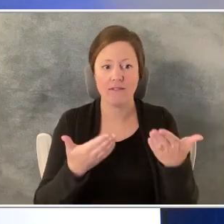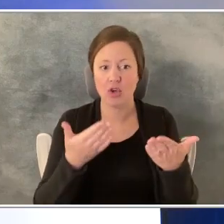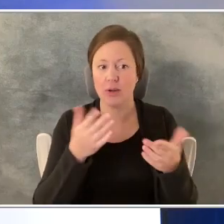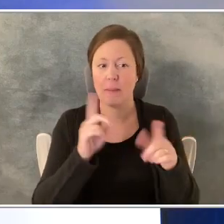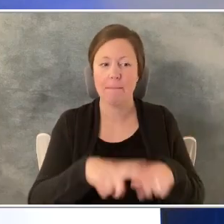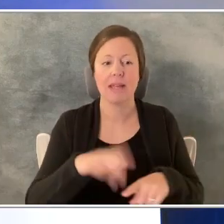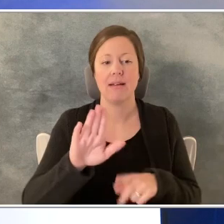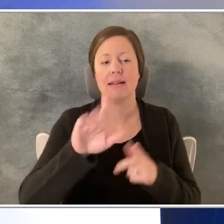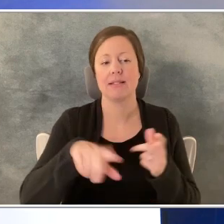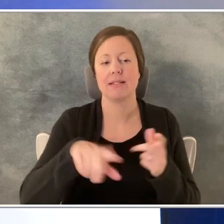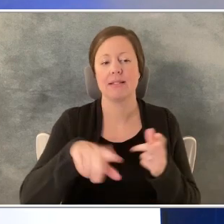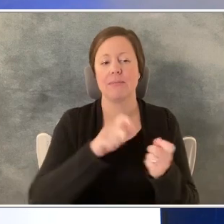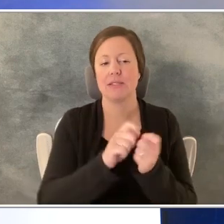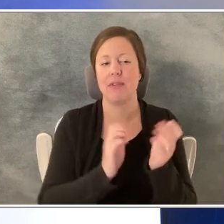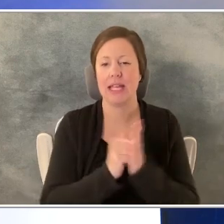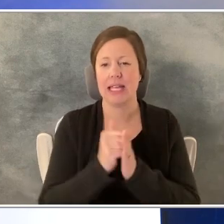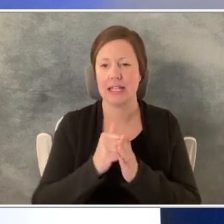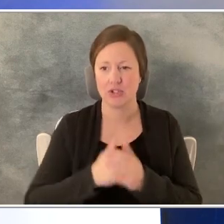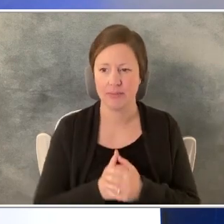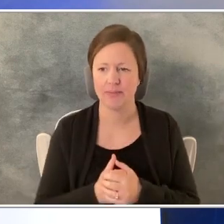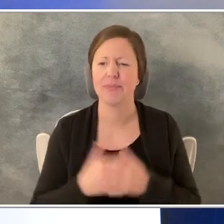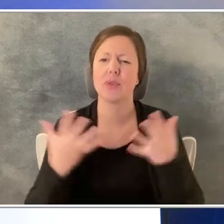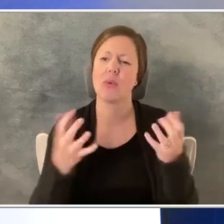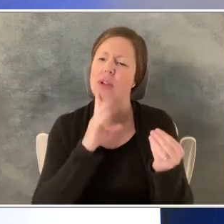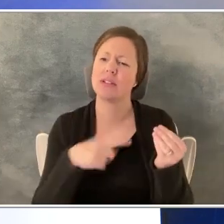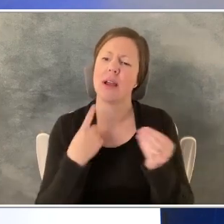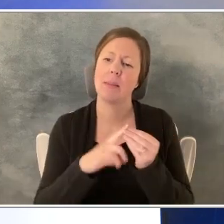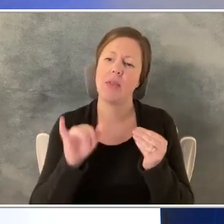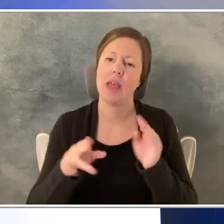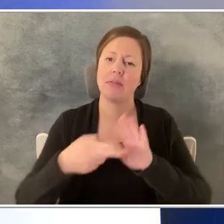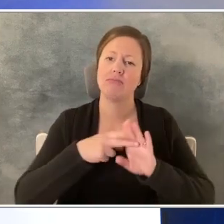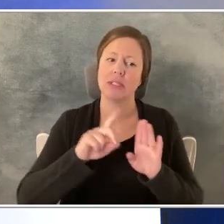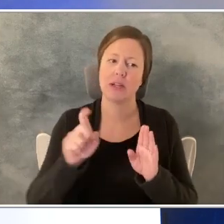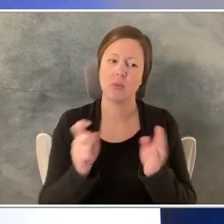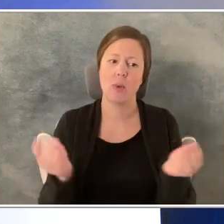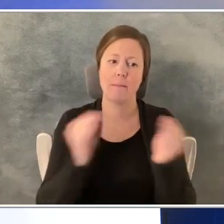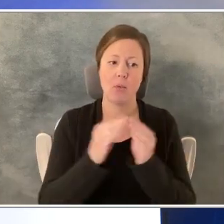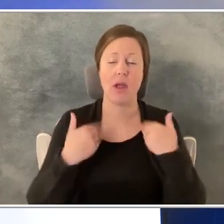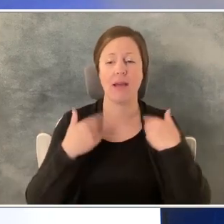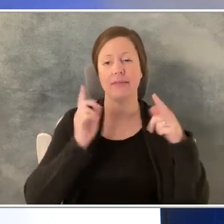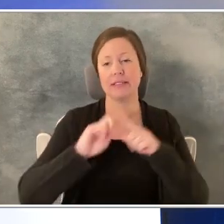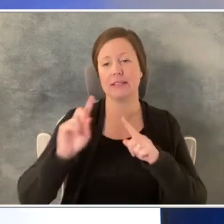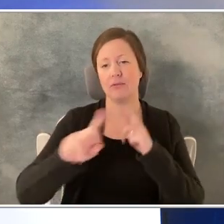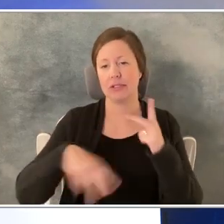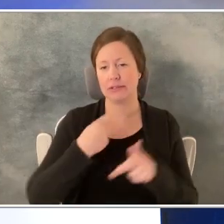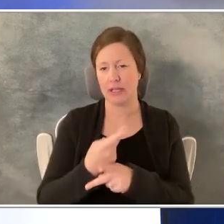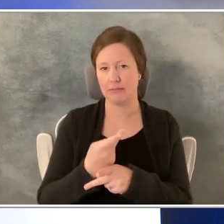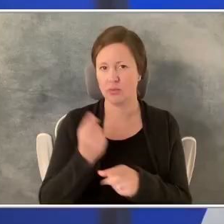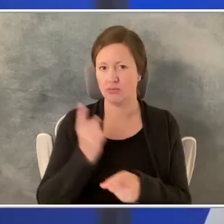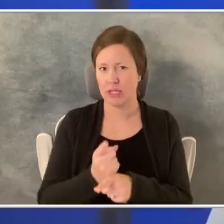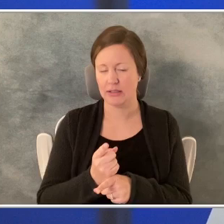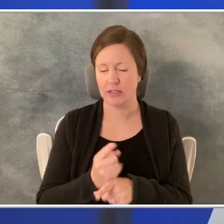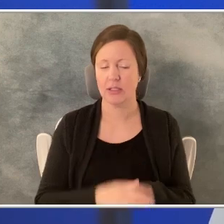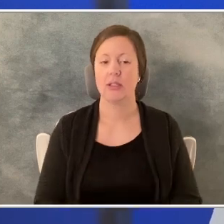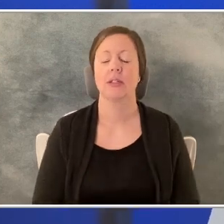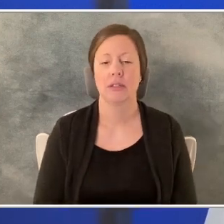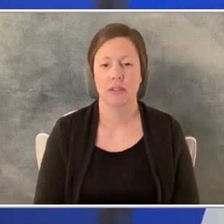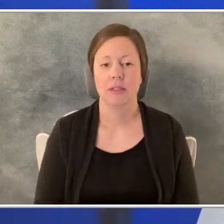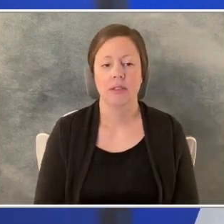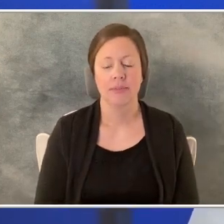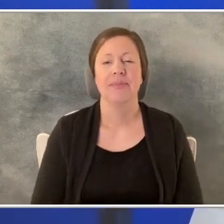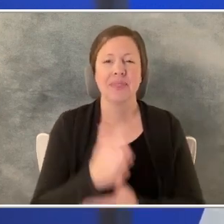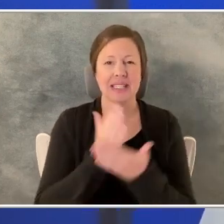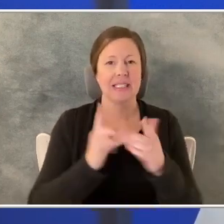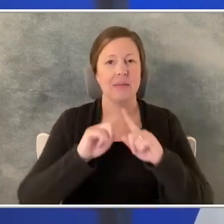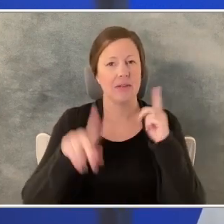talk about that diagnosis. Explain more about it. And are there different types of prostate cancers? So there are some different types of prostate cancer, but by